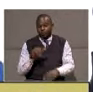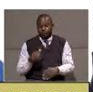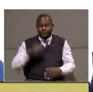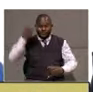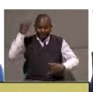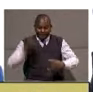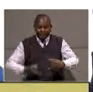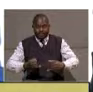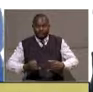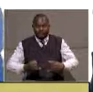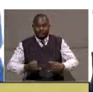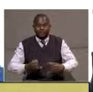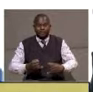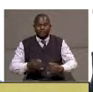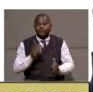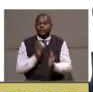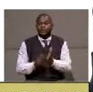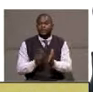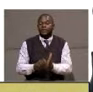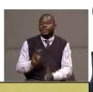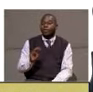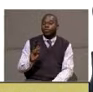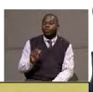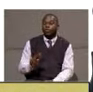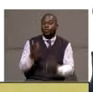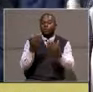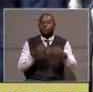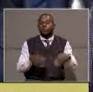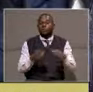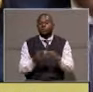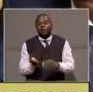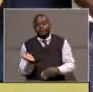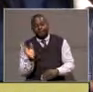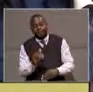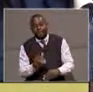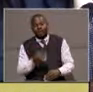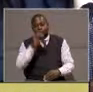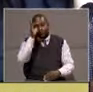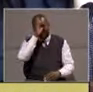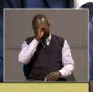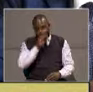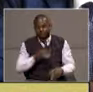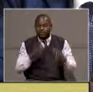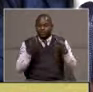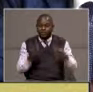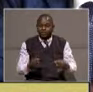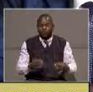finally signed the MOU that is returning the properties and assets of Toro